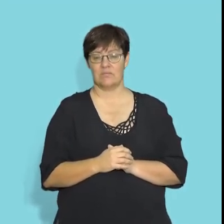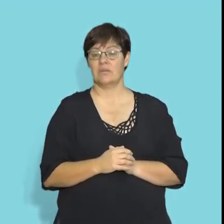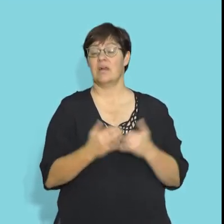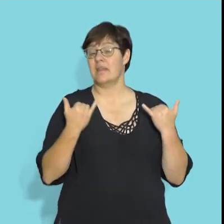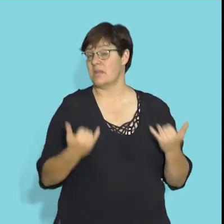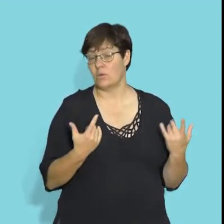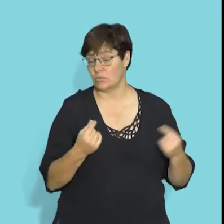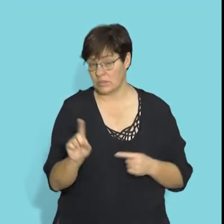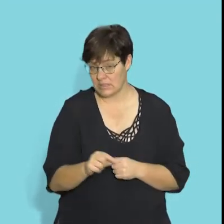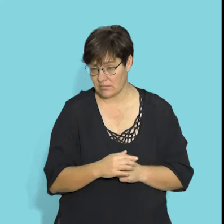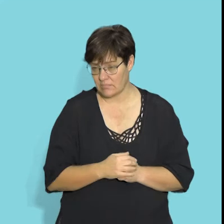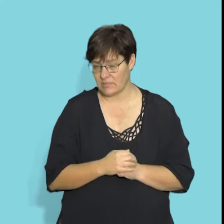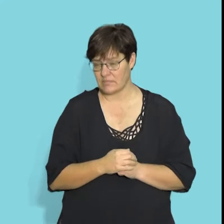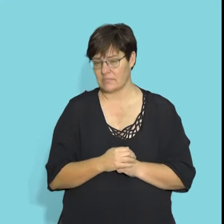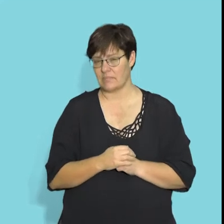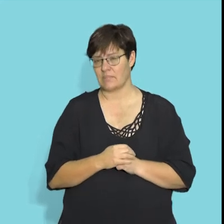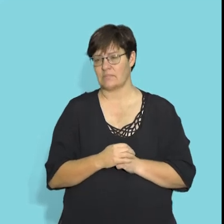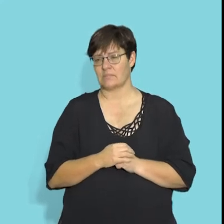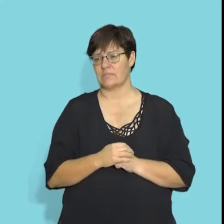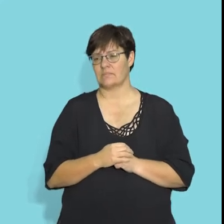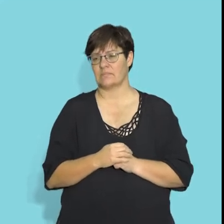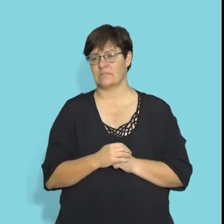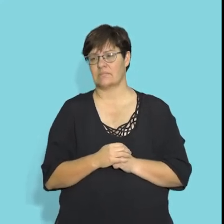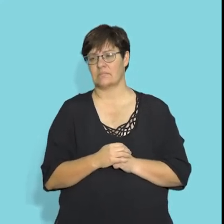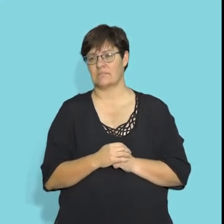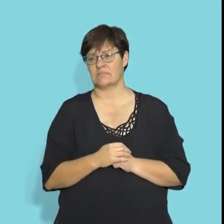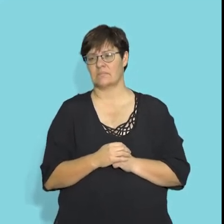What we're going to be doing now is we're going to be talking about